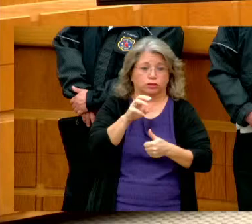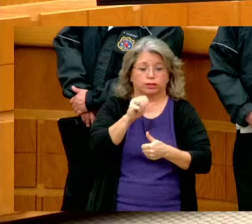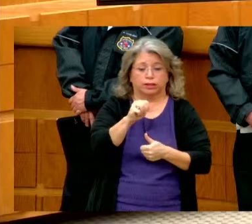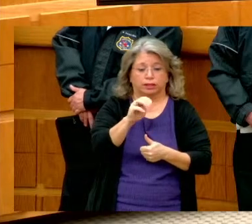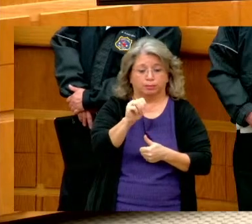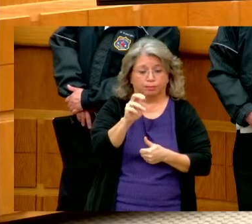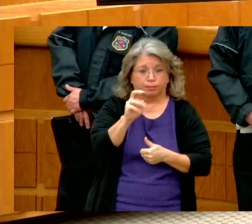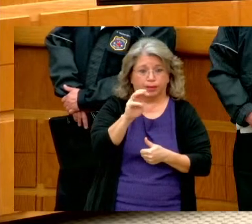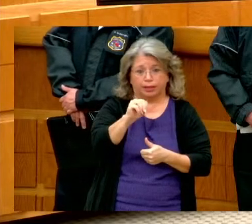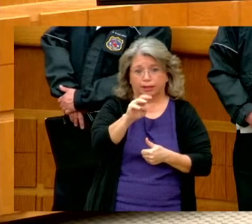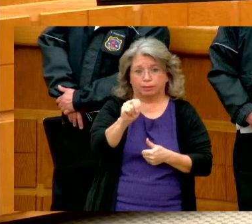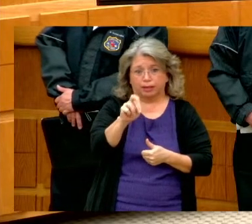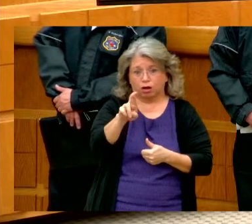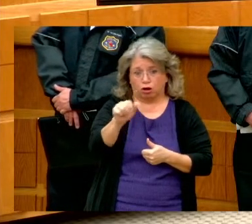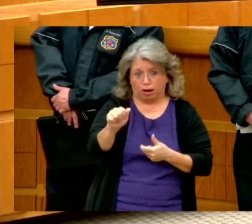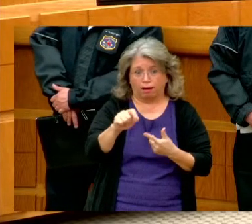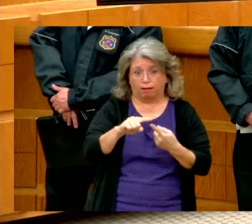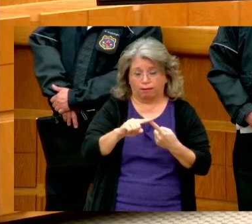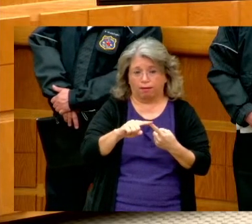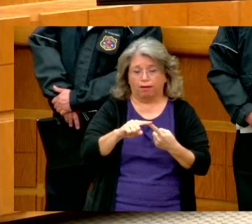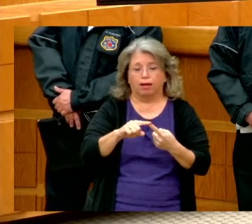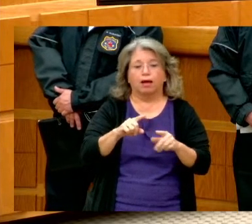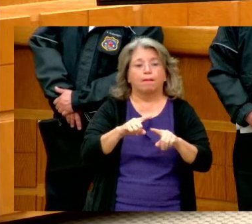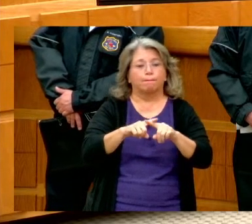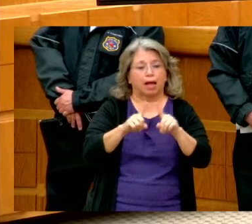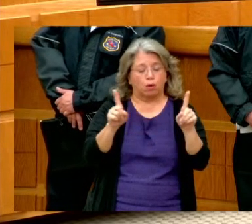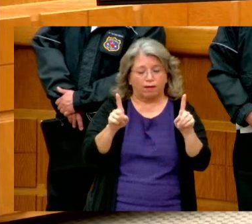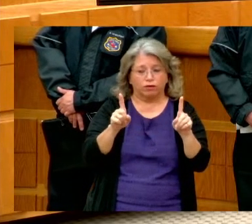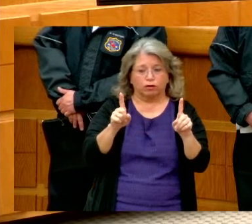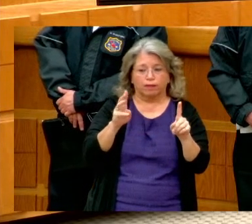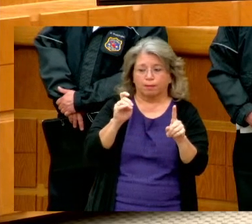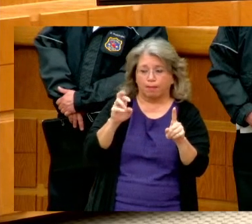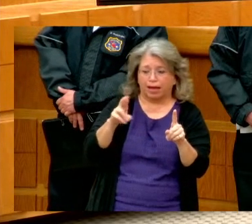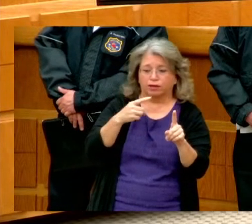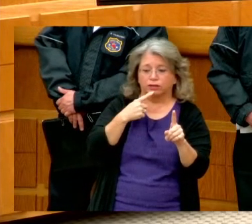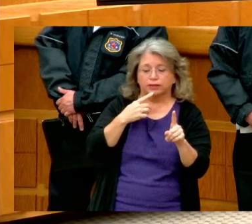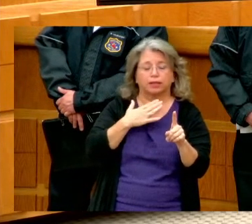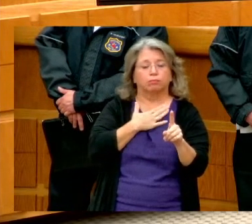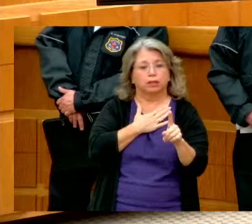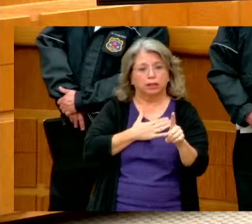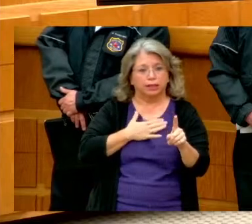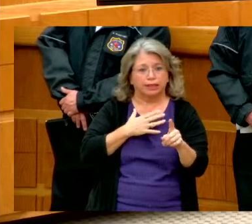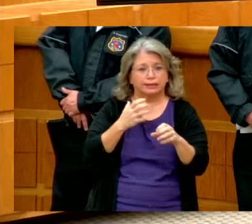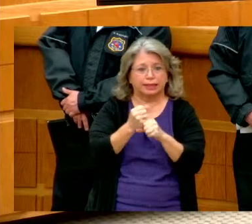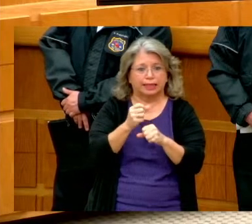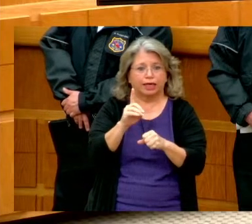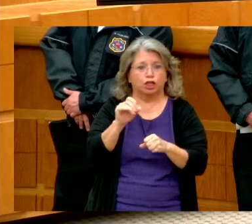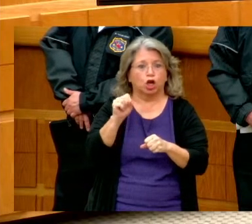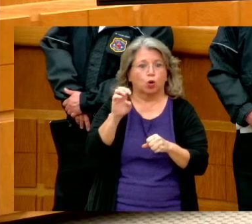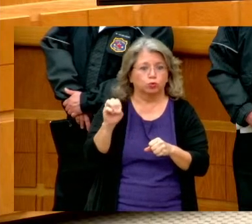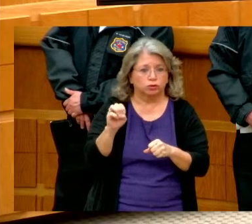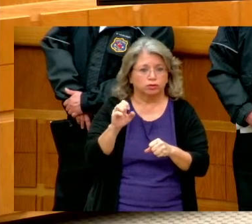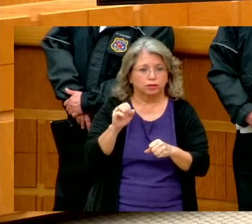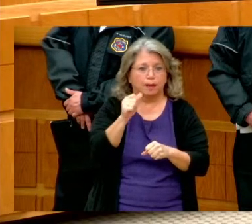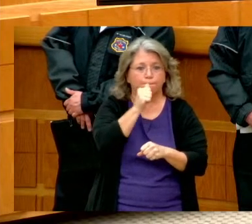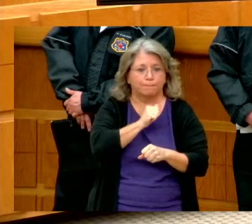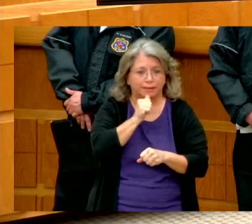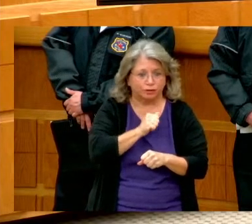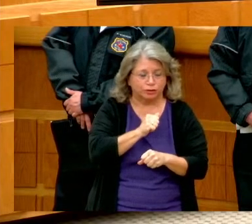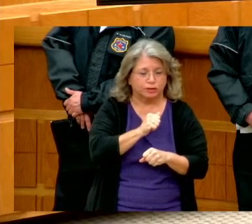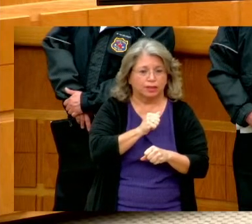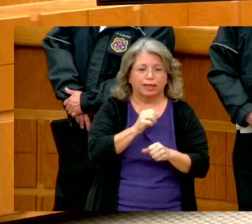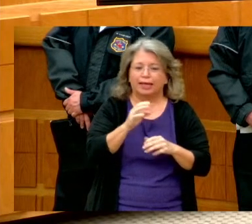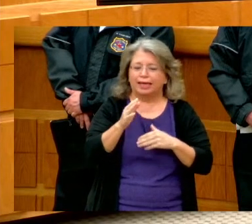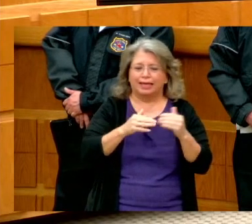to have a dose of patience. Let me repeat. Even with this great news, it may not be your turn to